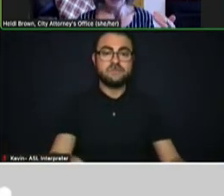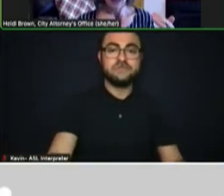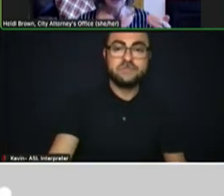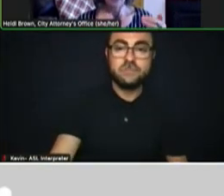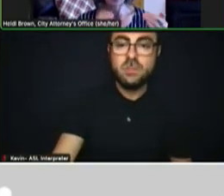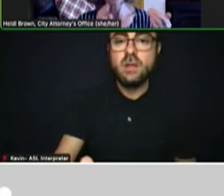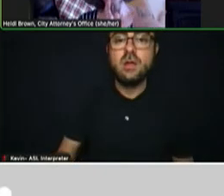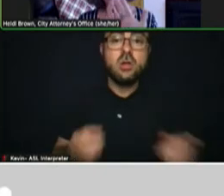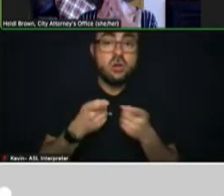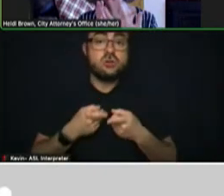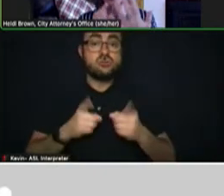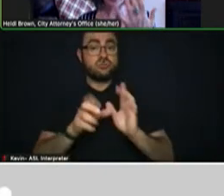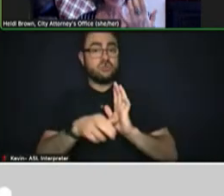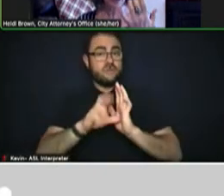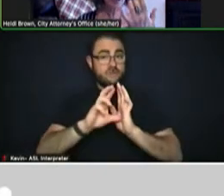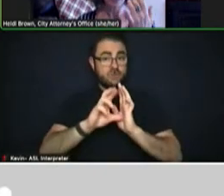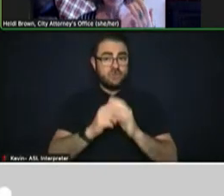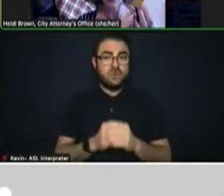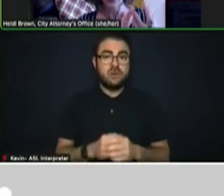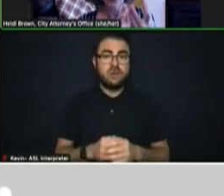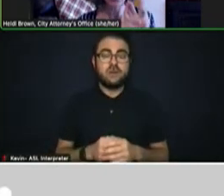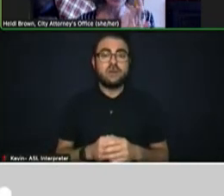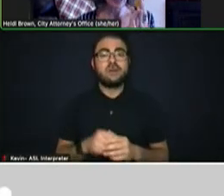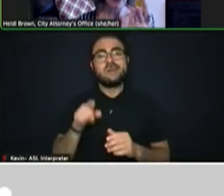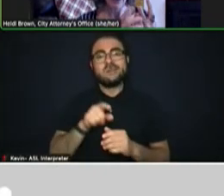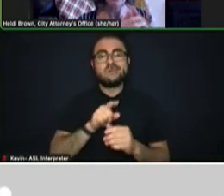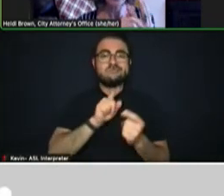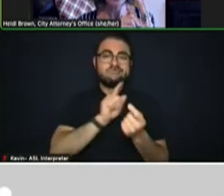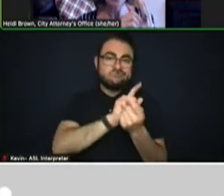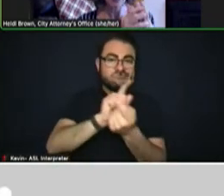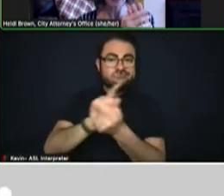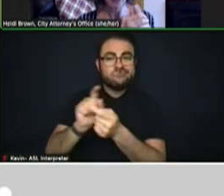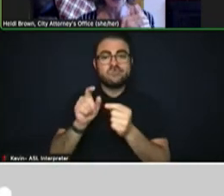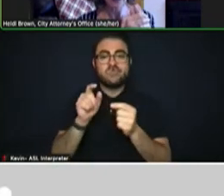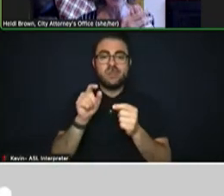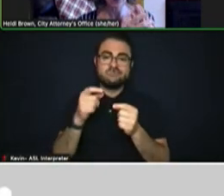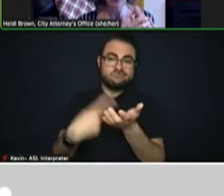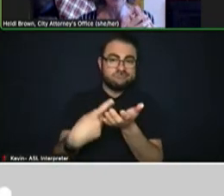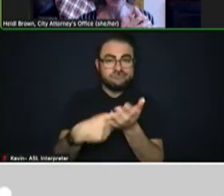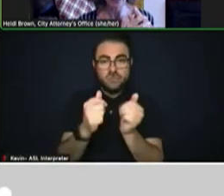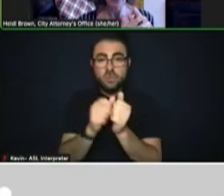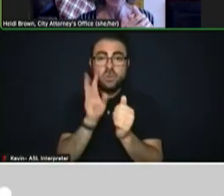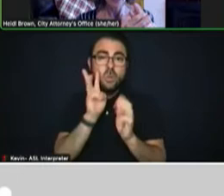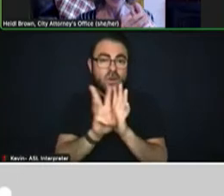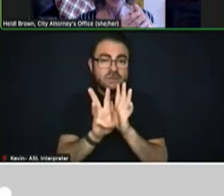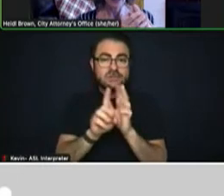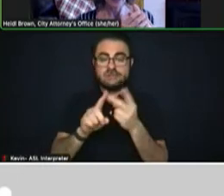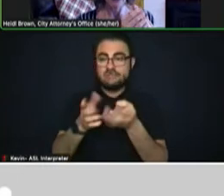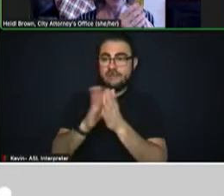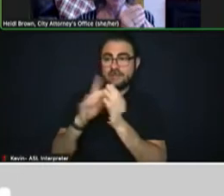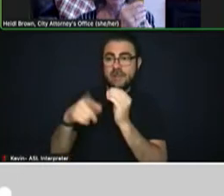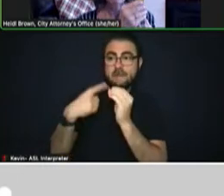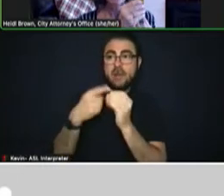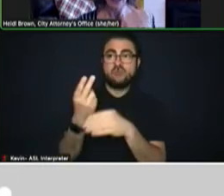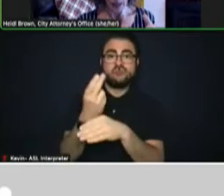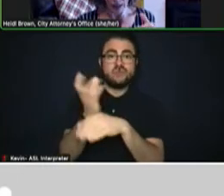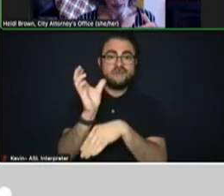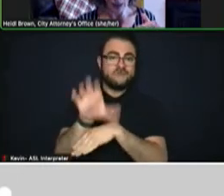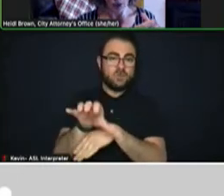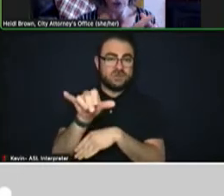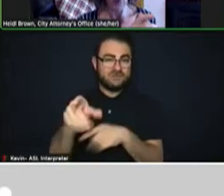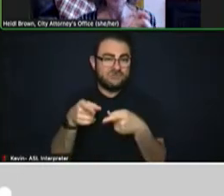that, so they go there, they talk to witnesses, they gather evidence about the use of force event, and